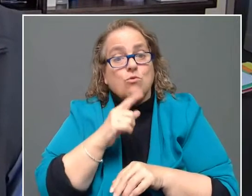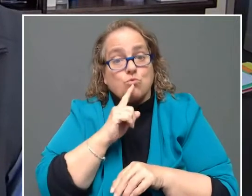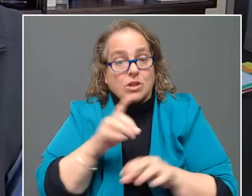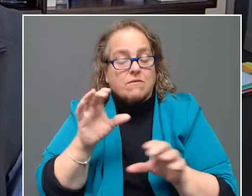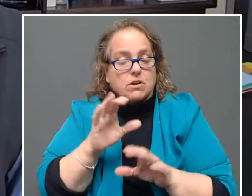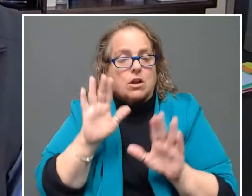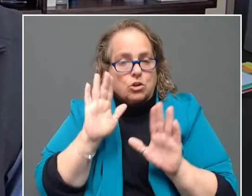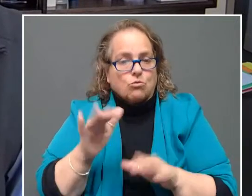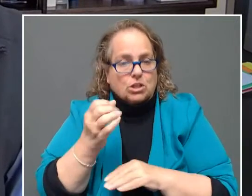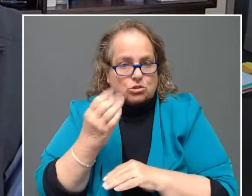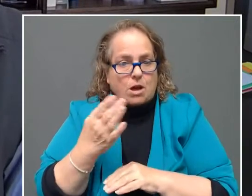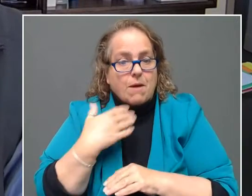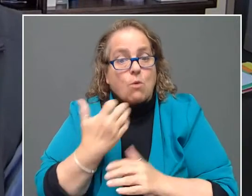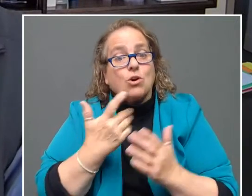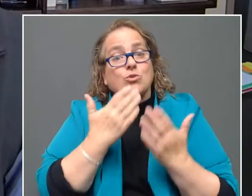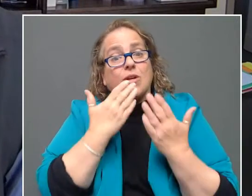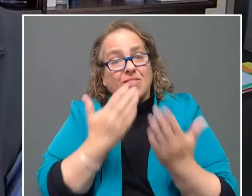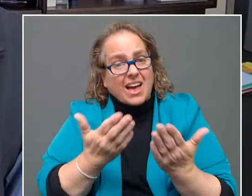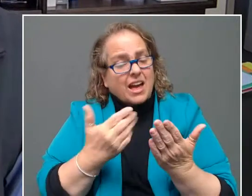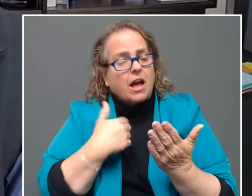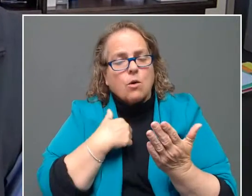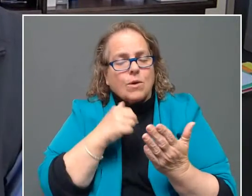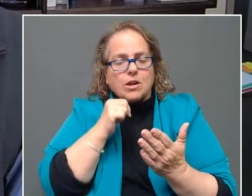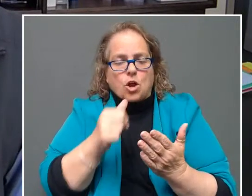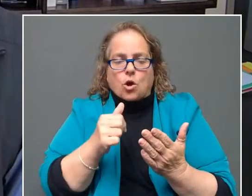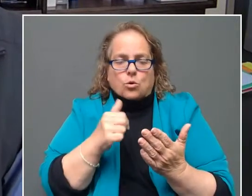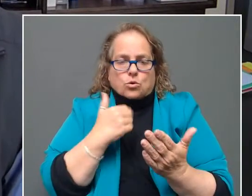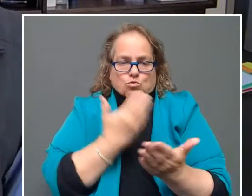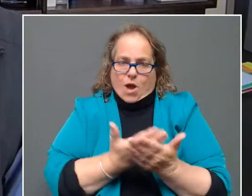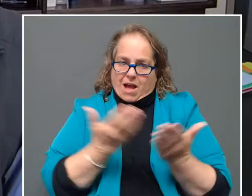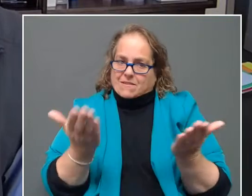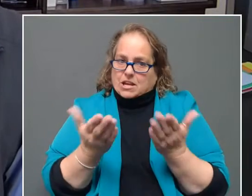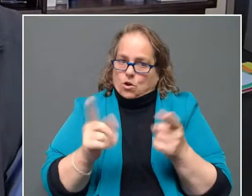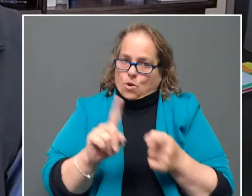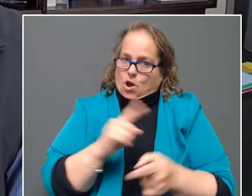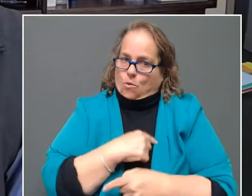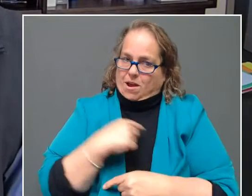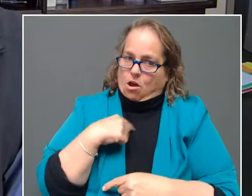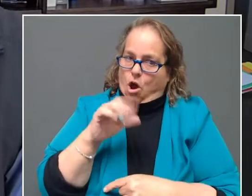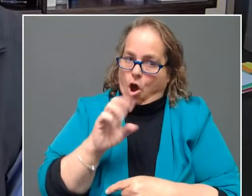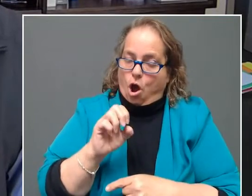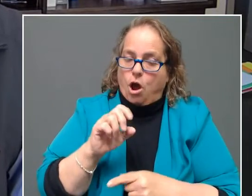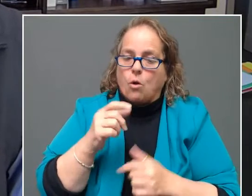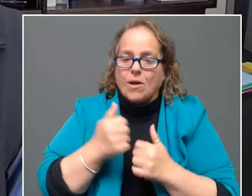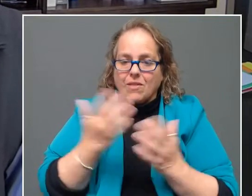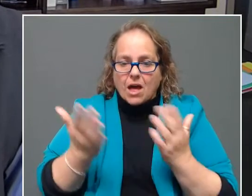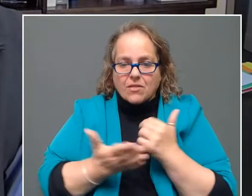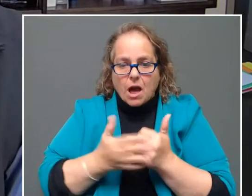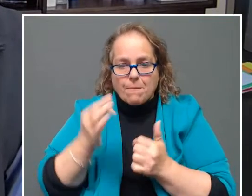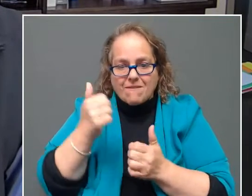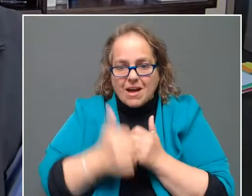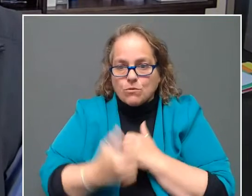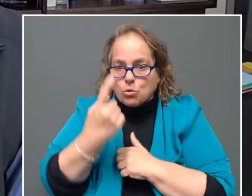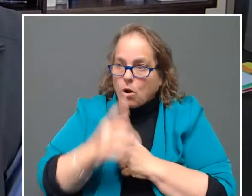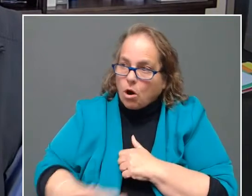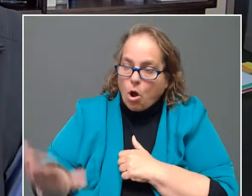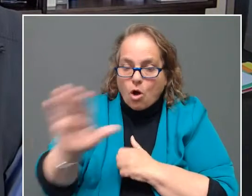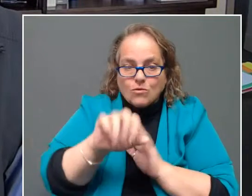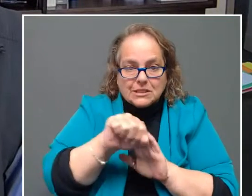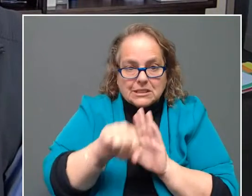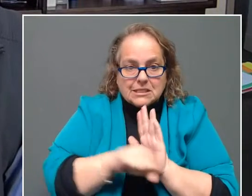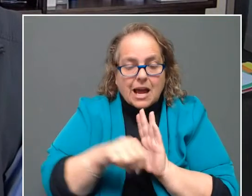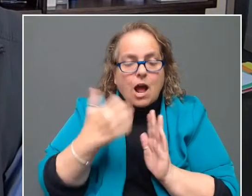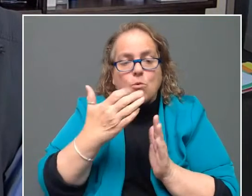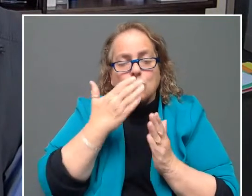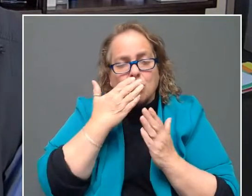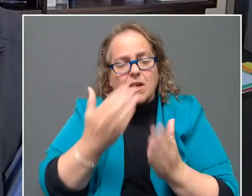want to thank, we don't get where we are without the help of everyone across the state. I want to thank so many hospitals who've been helpful,